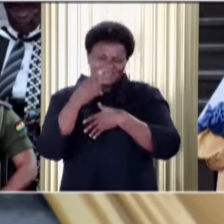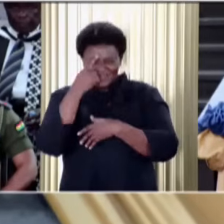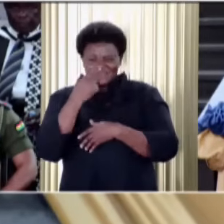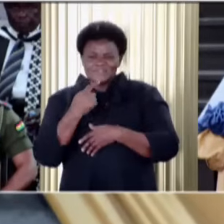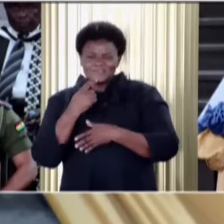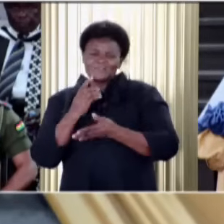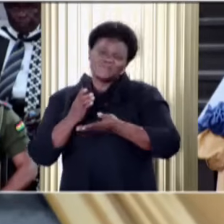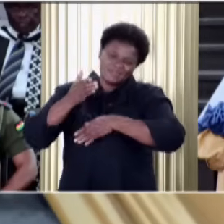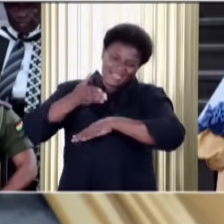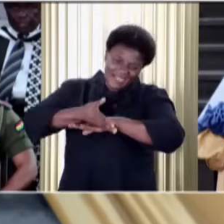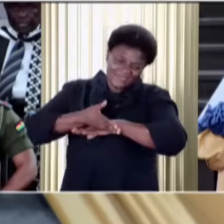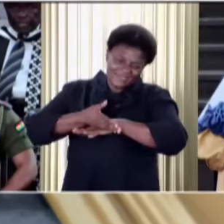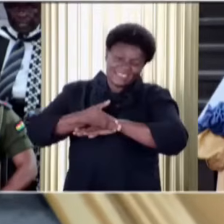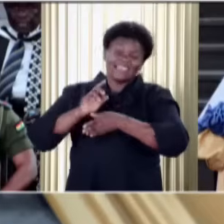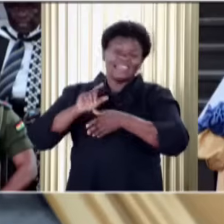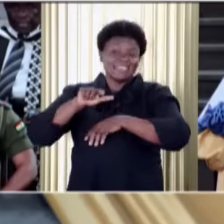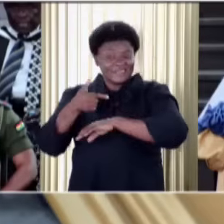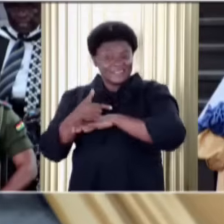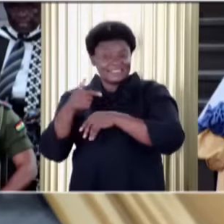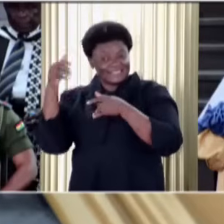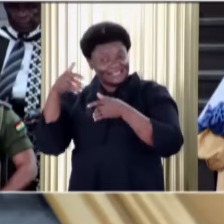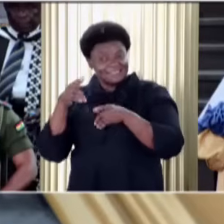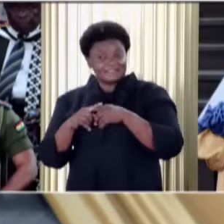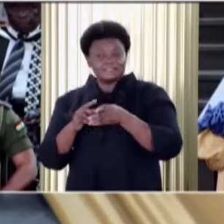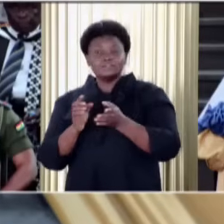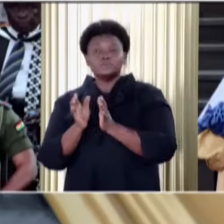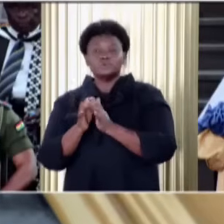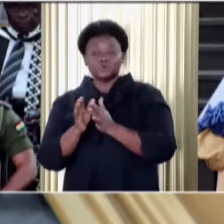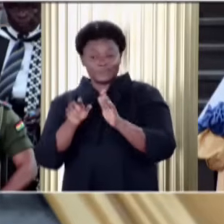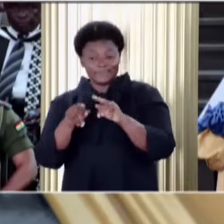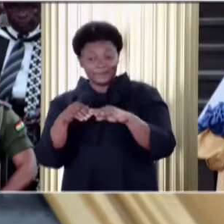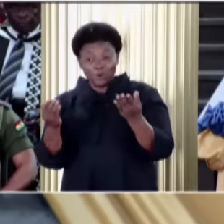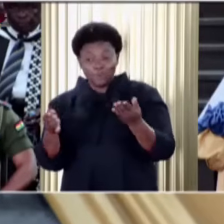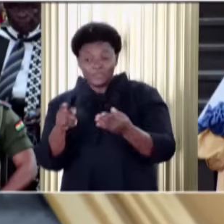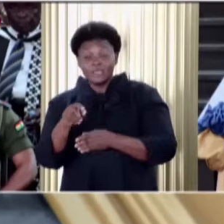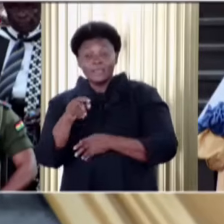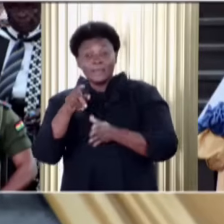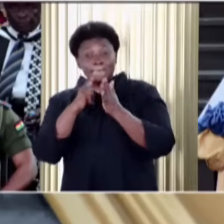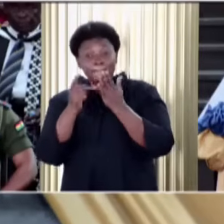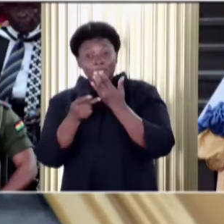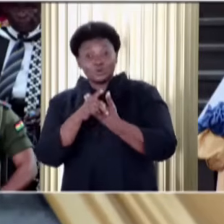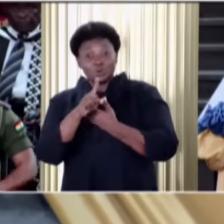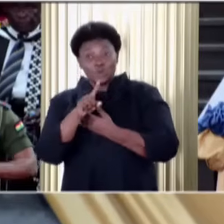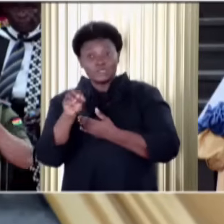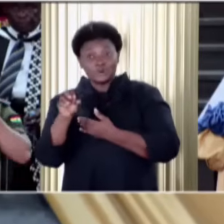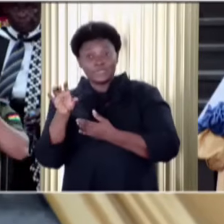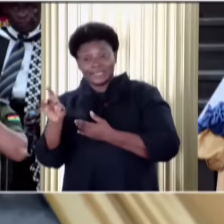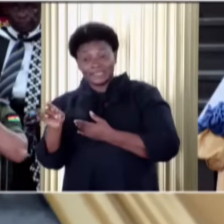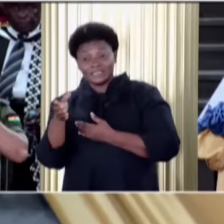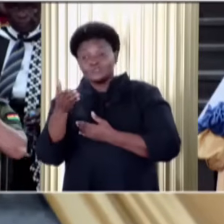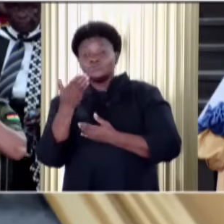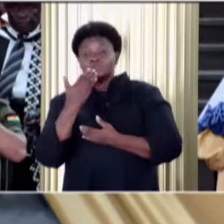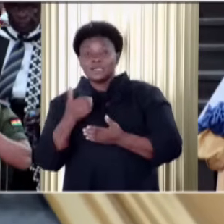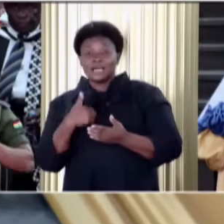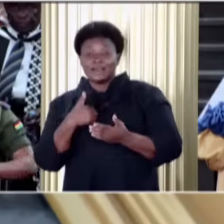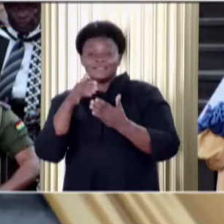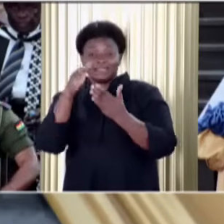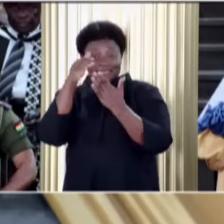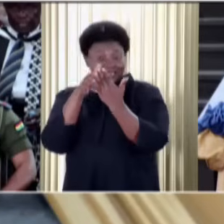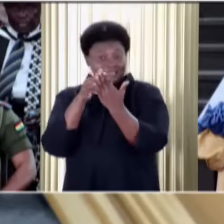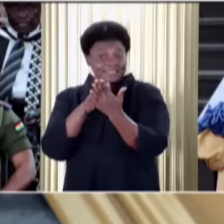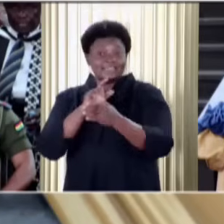postgraduate studies. If you turn to page 108 of your brochure, we have there a list of